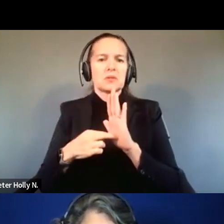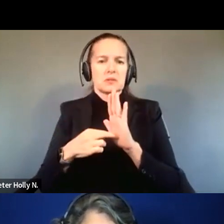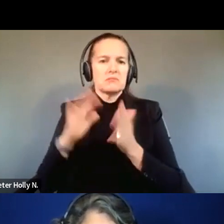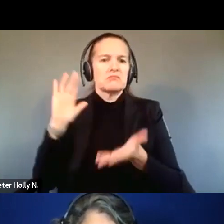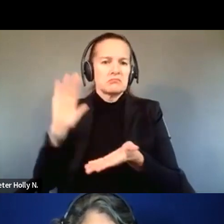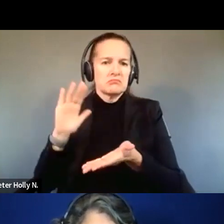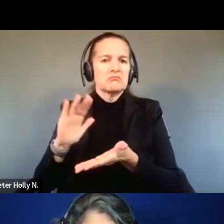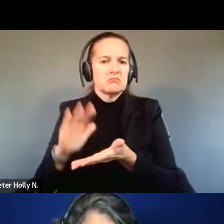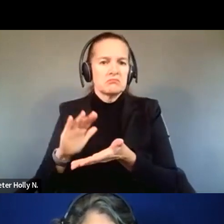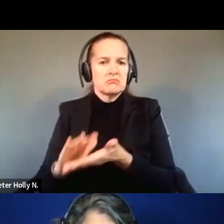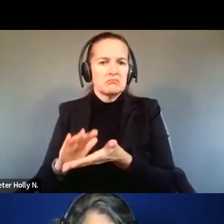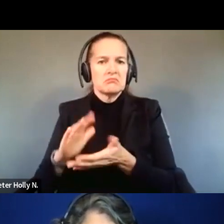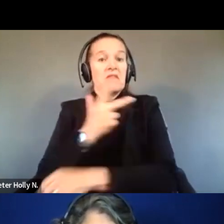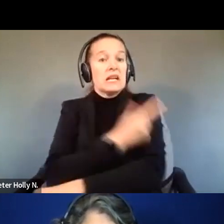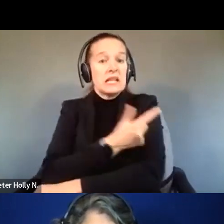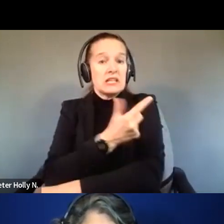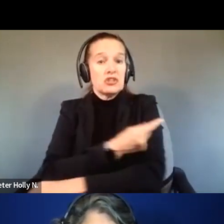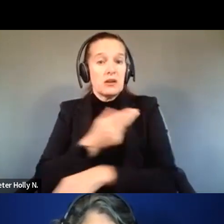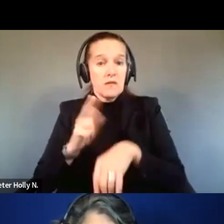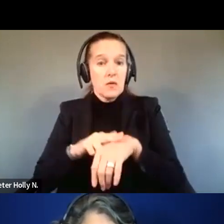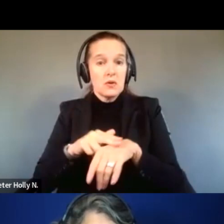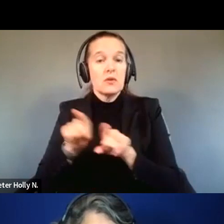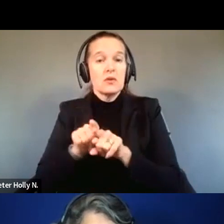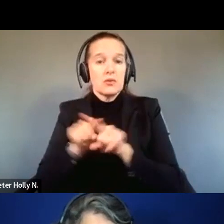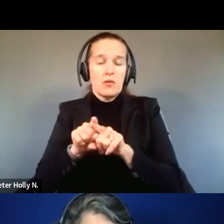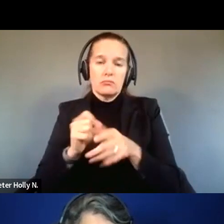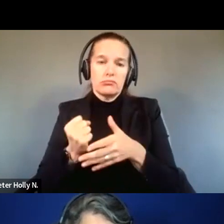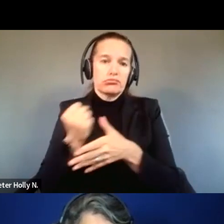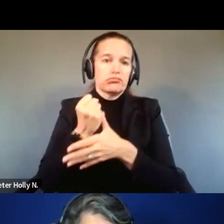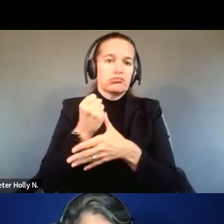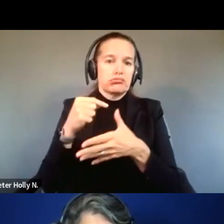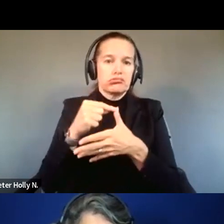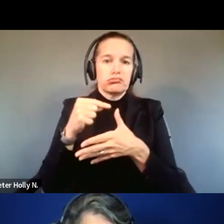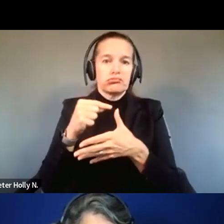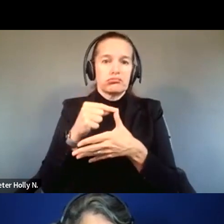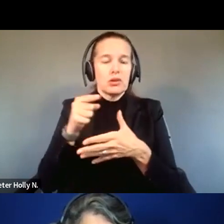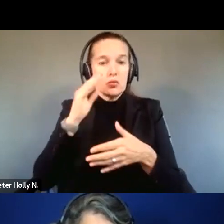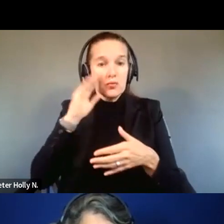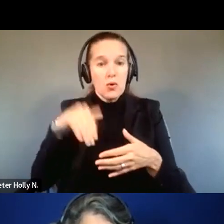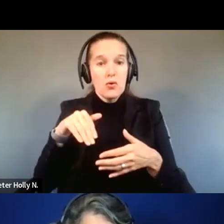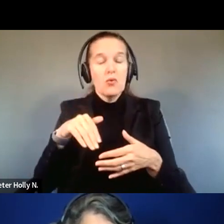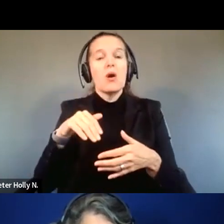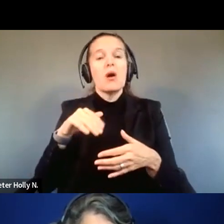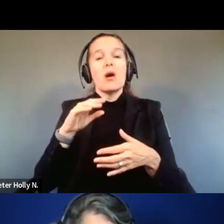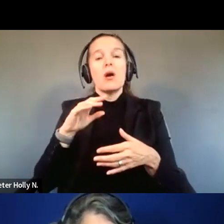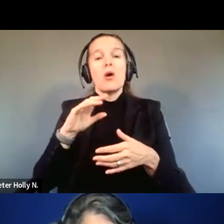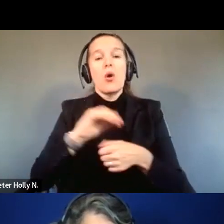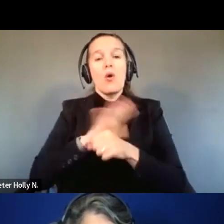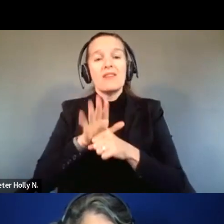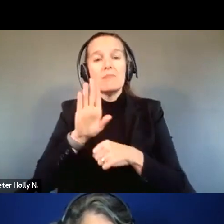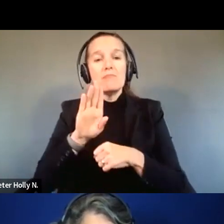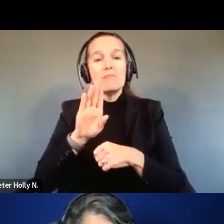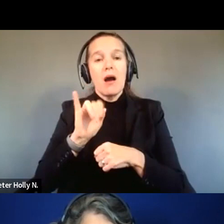mitigation measures. Vaccination, of course, is first and foremost. As you know, the COVID bivalent booster is available